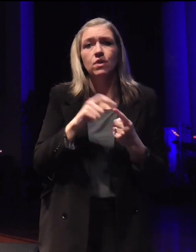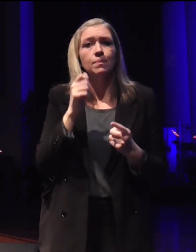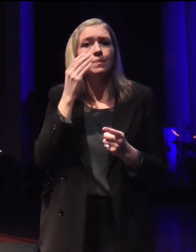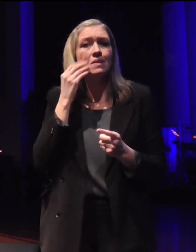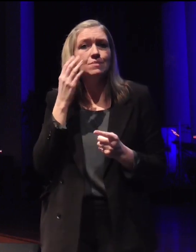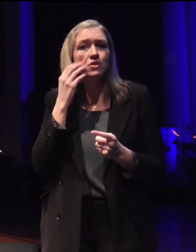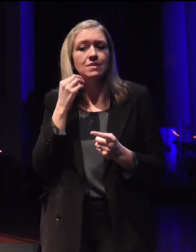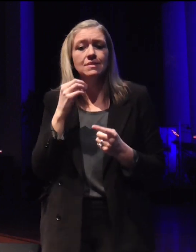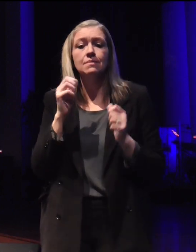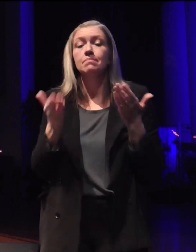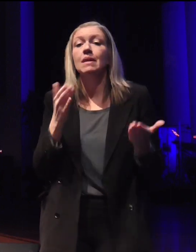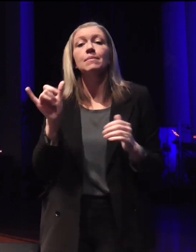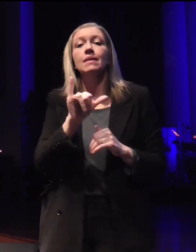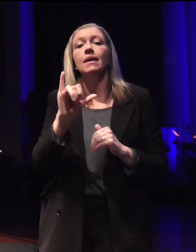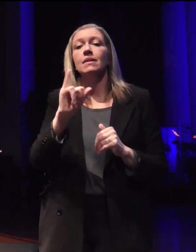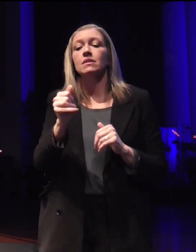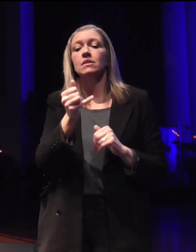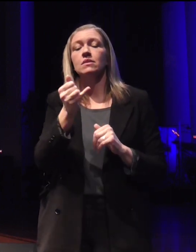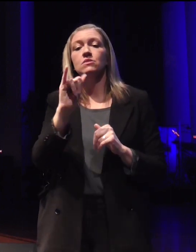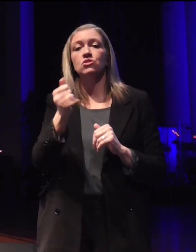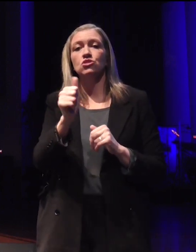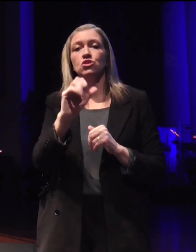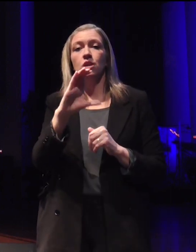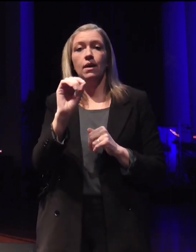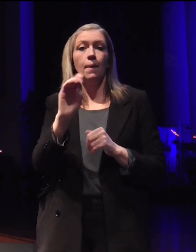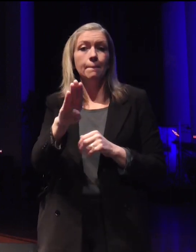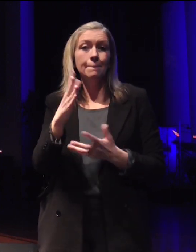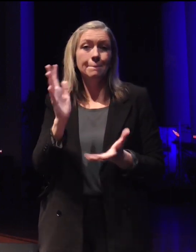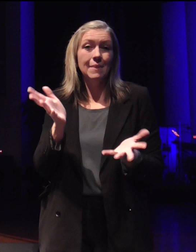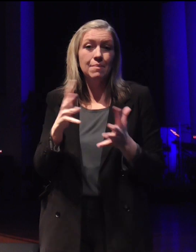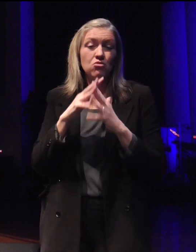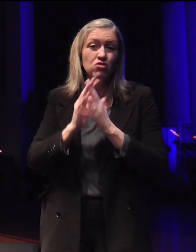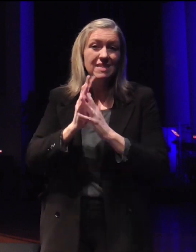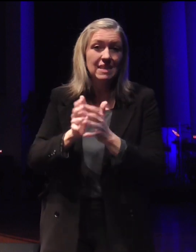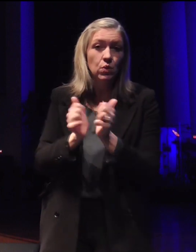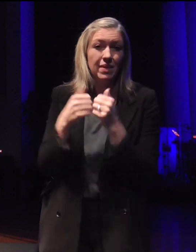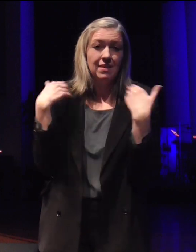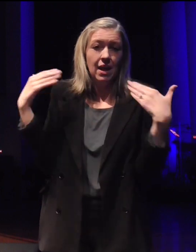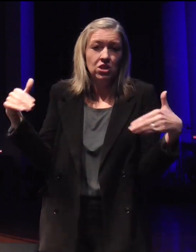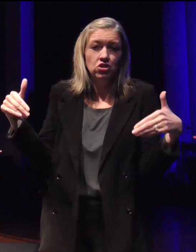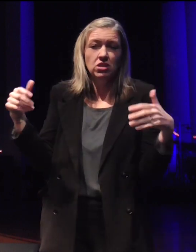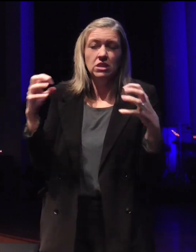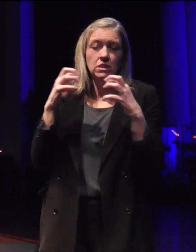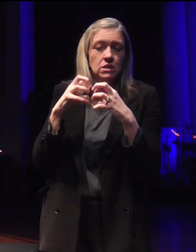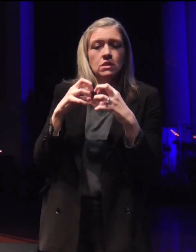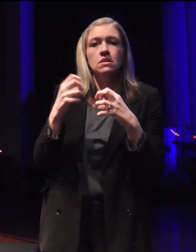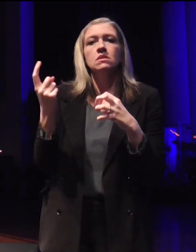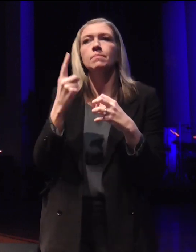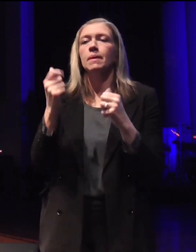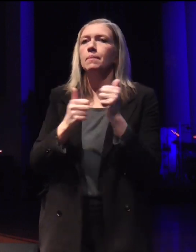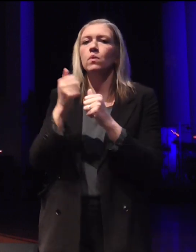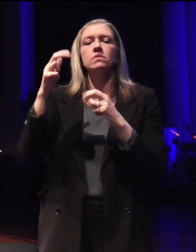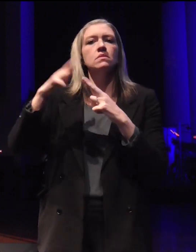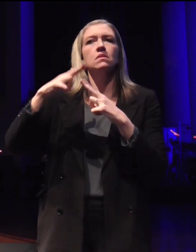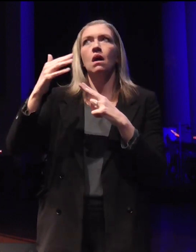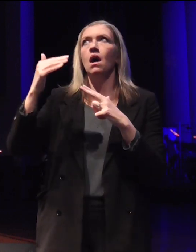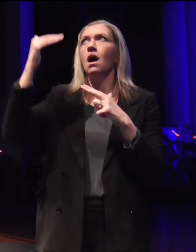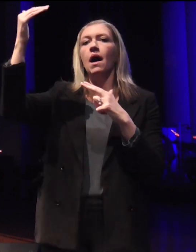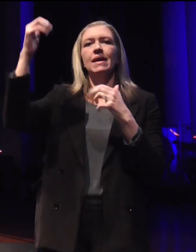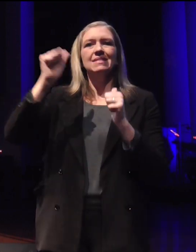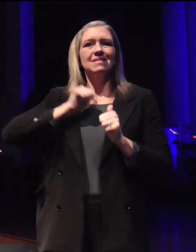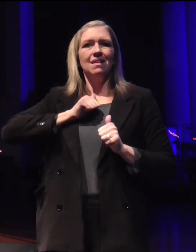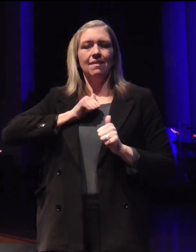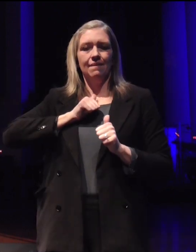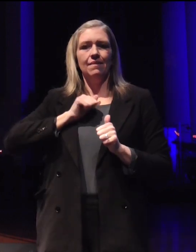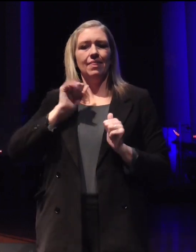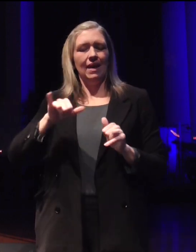be like Jacob and be wrestling with our angel, that part of us that is the highest self of us, that stands as